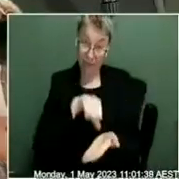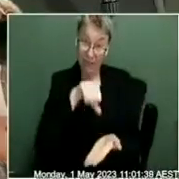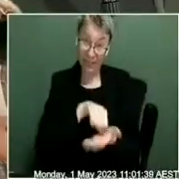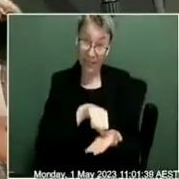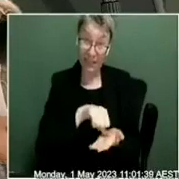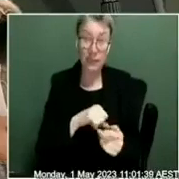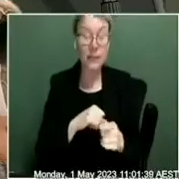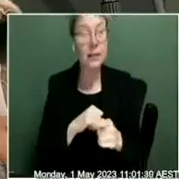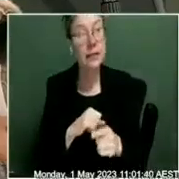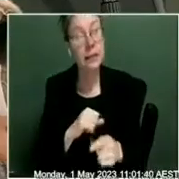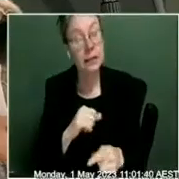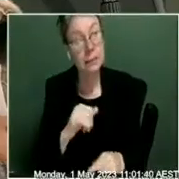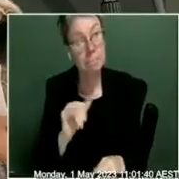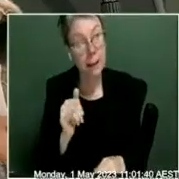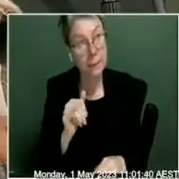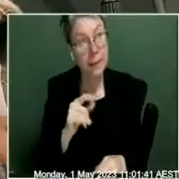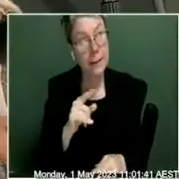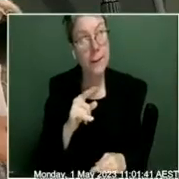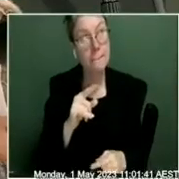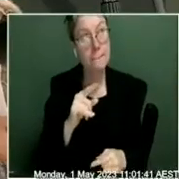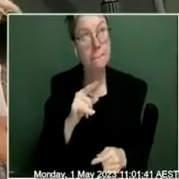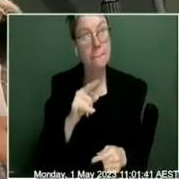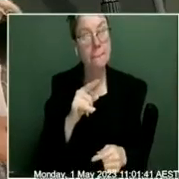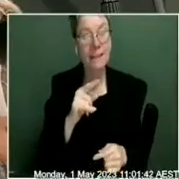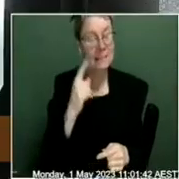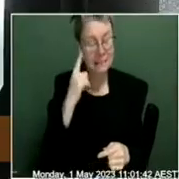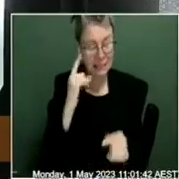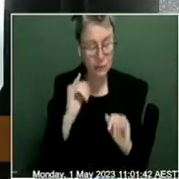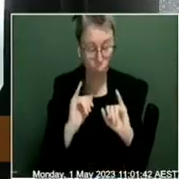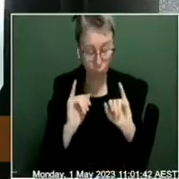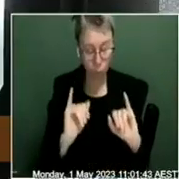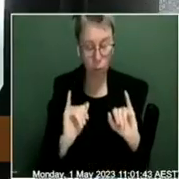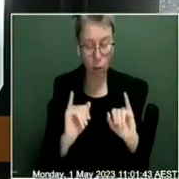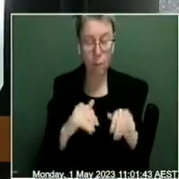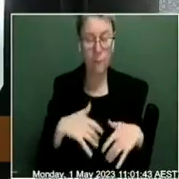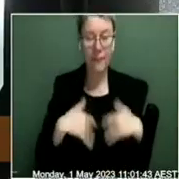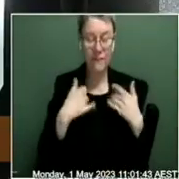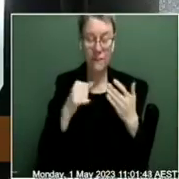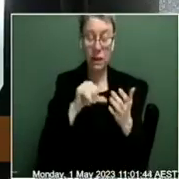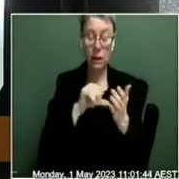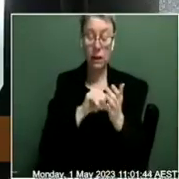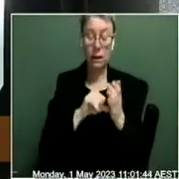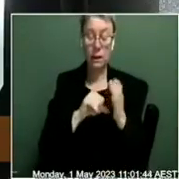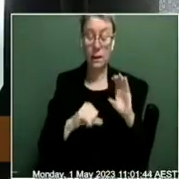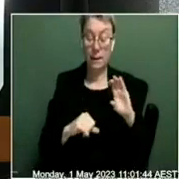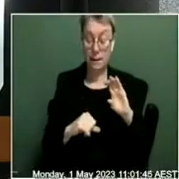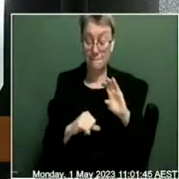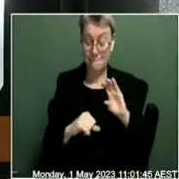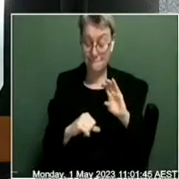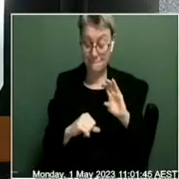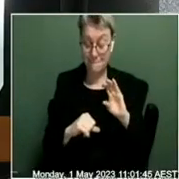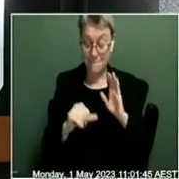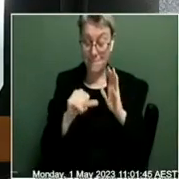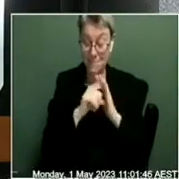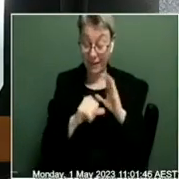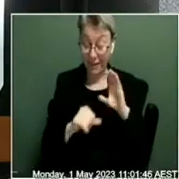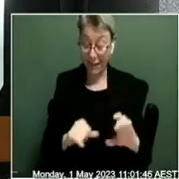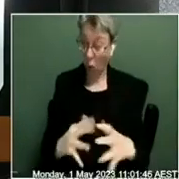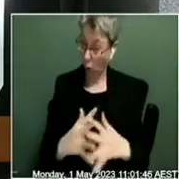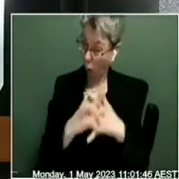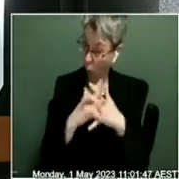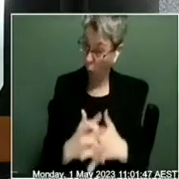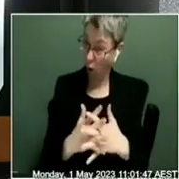language. But it's the level of investment you'd have to do to scale up a community service organisation in a rural or regional setting to be able to provide